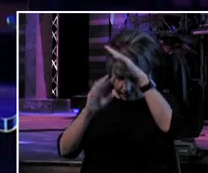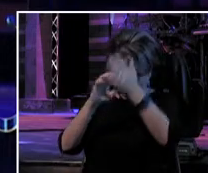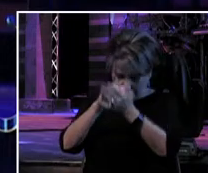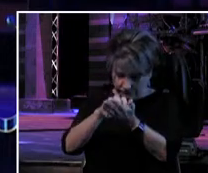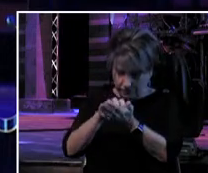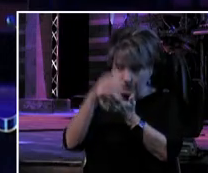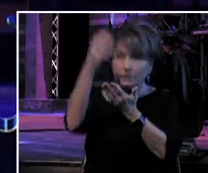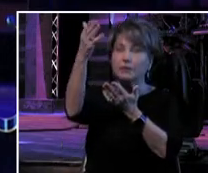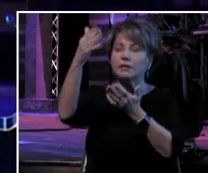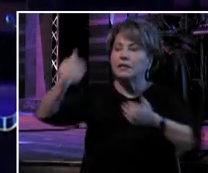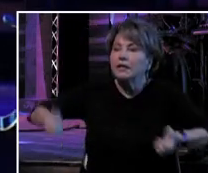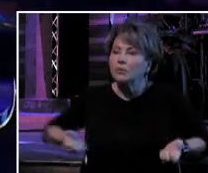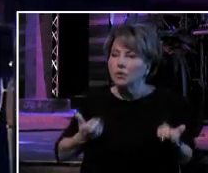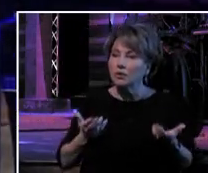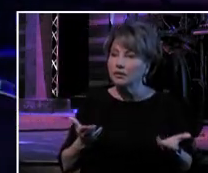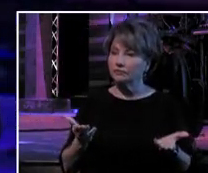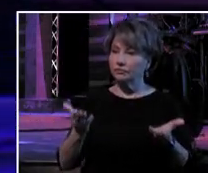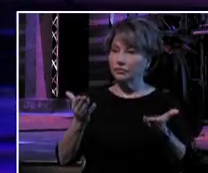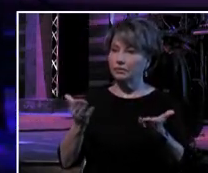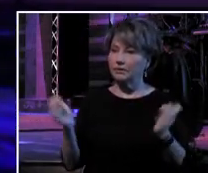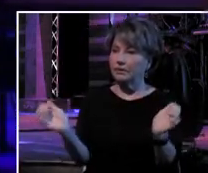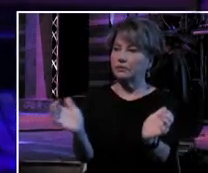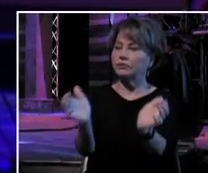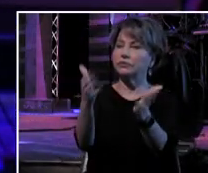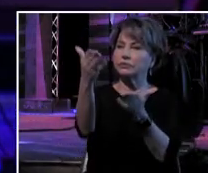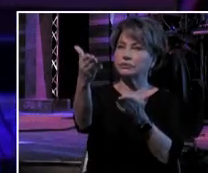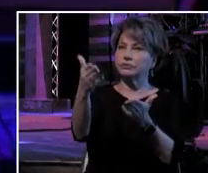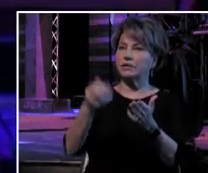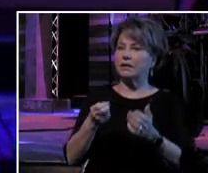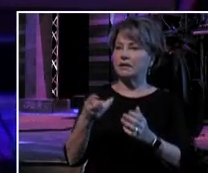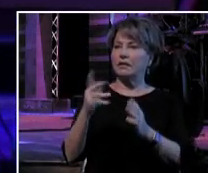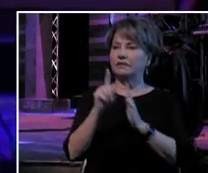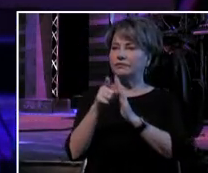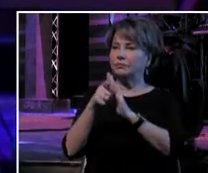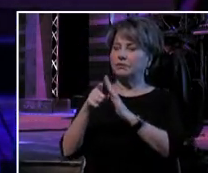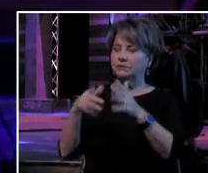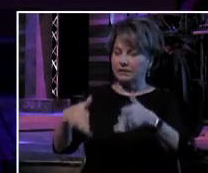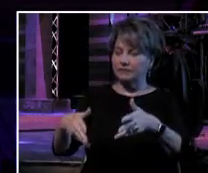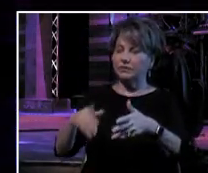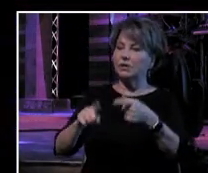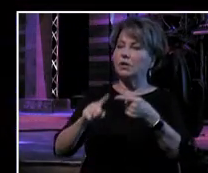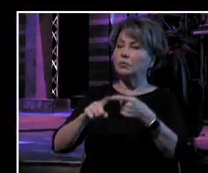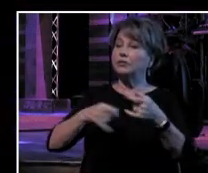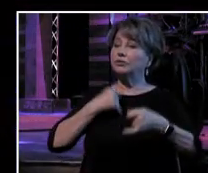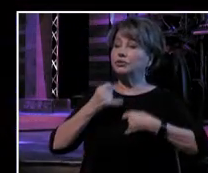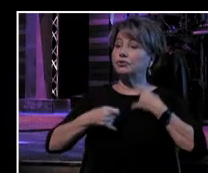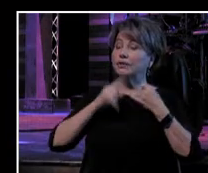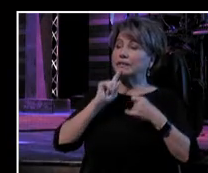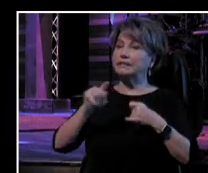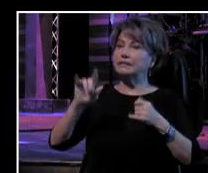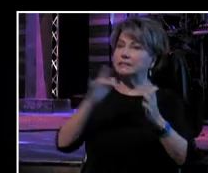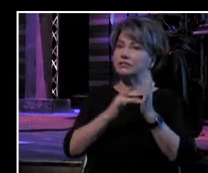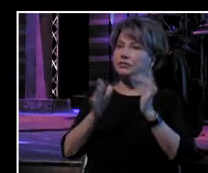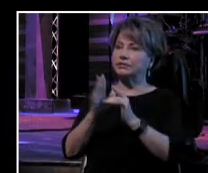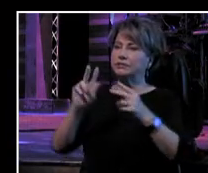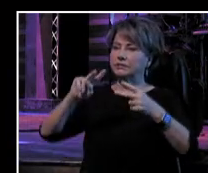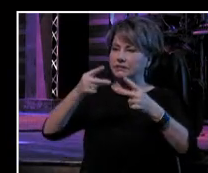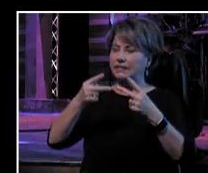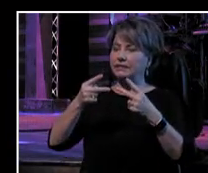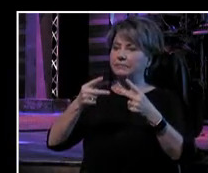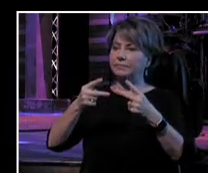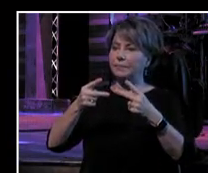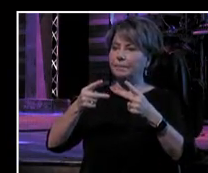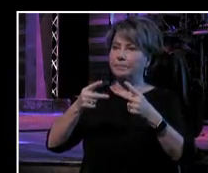up. Okay, let's move on to the next one because I have just a few minutes left. When your joy is Jesus, here's the second point. You